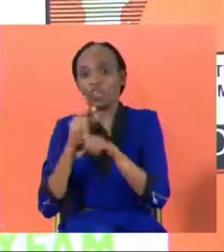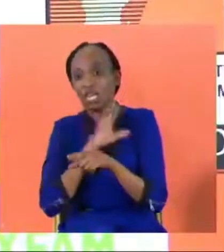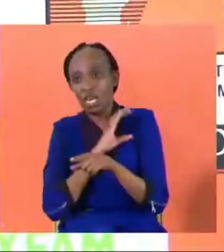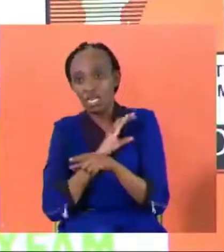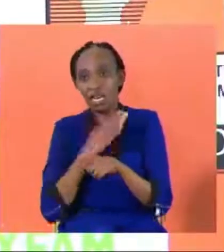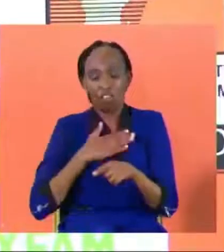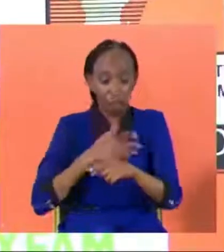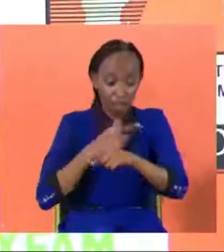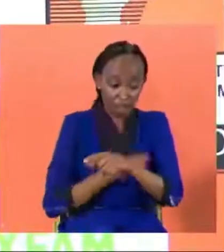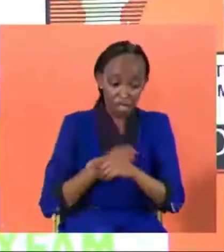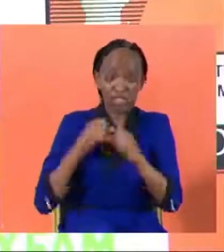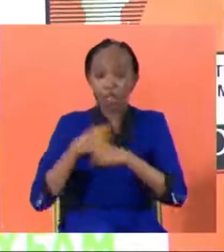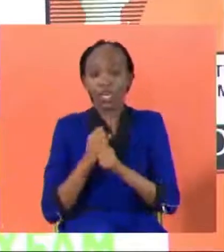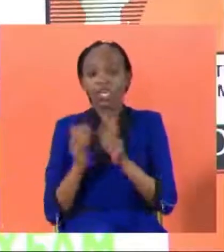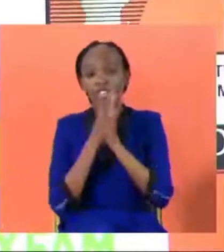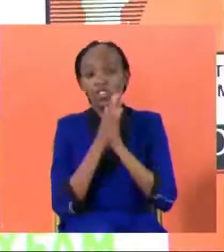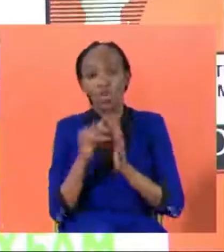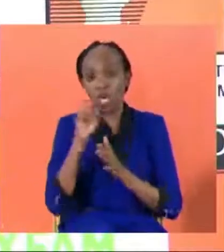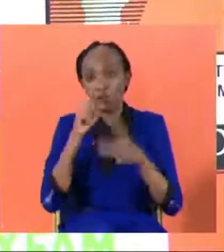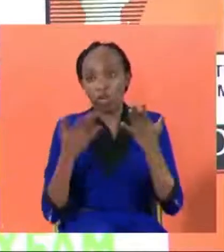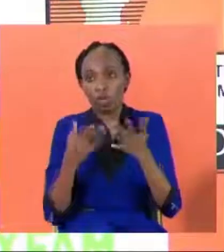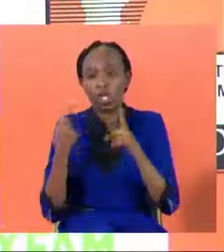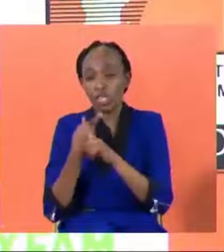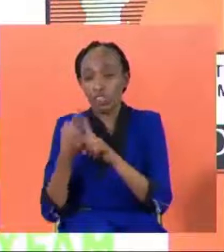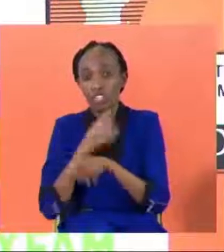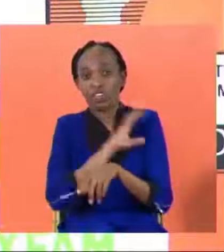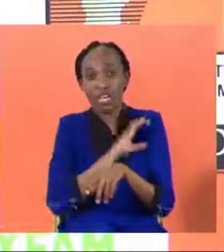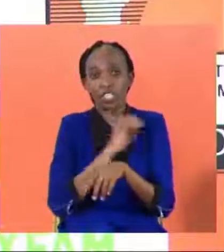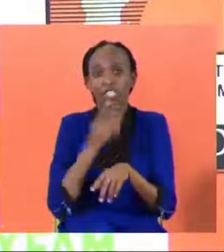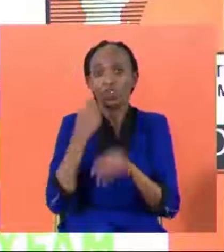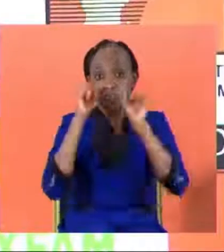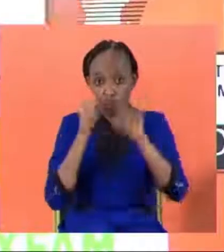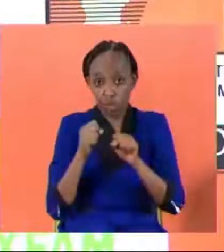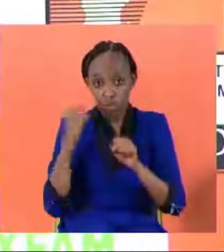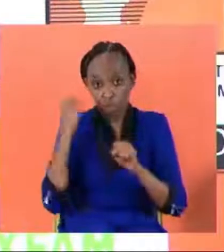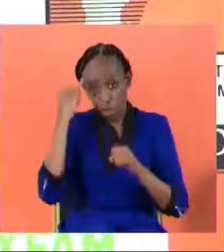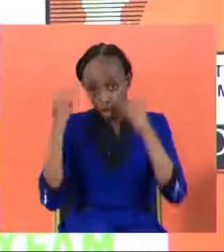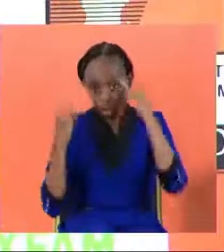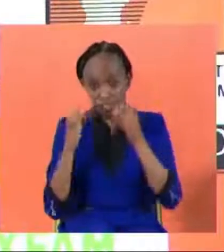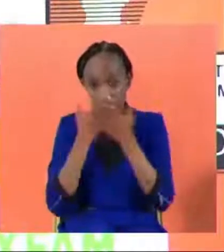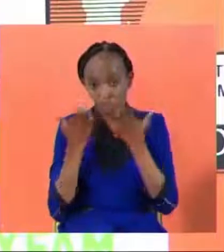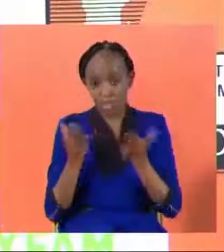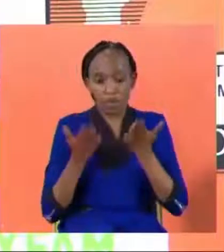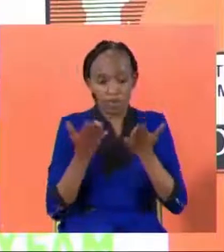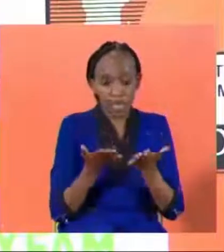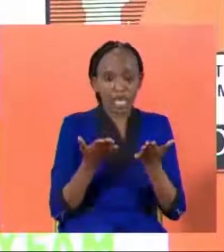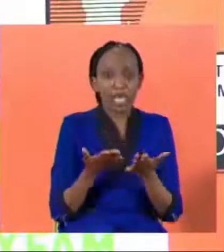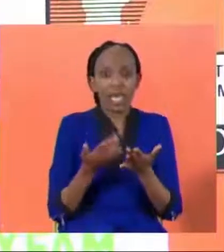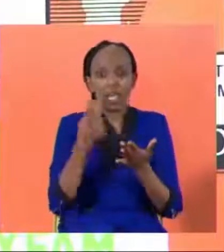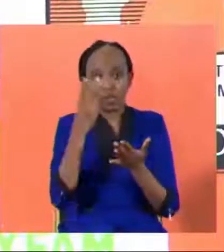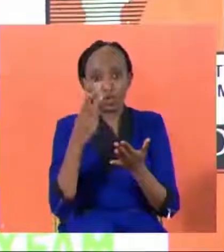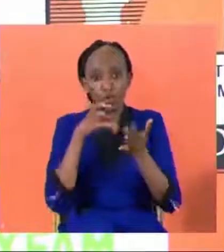vaccine manufacturing stories, I looked at my different characters who could, bring something different to the table. I brought 2 case